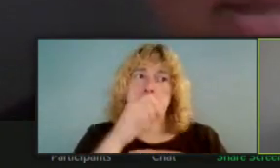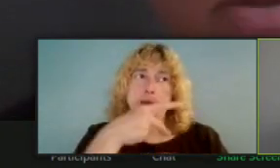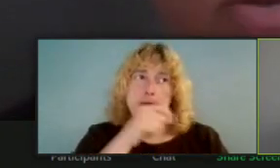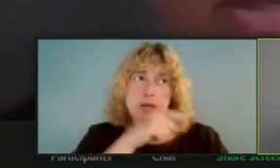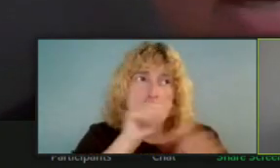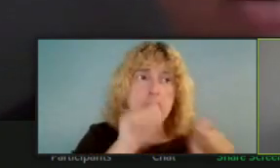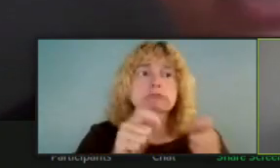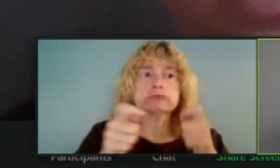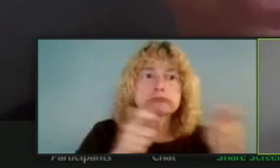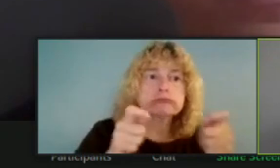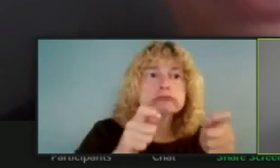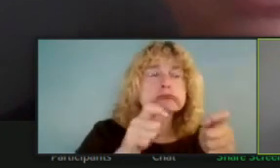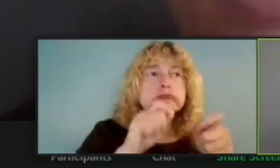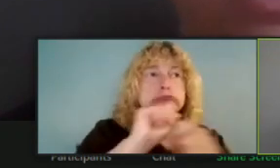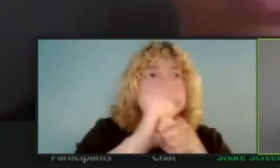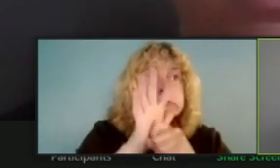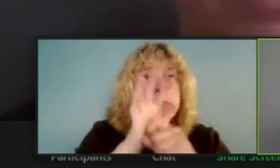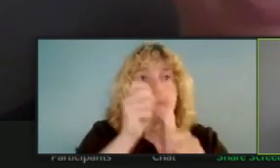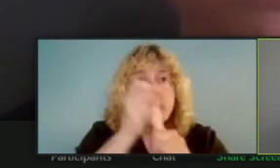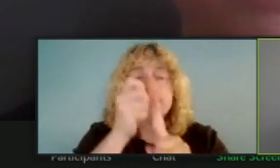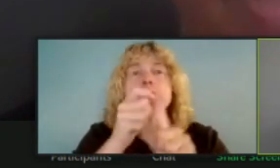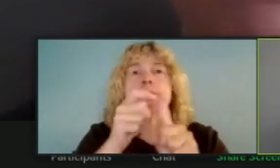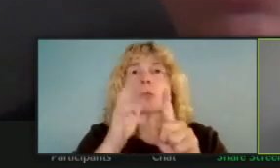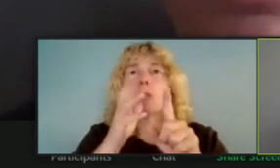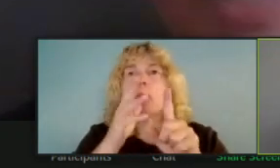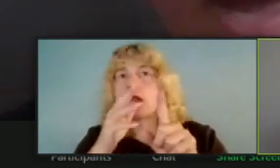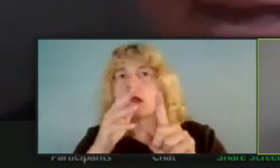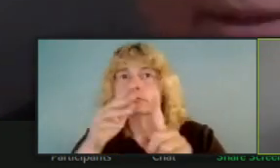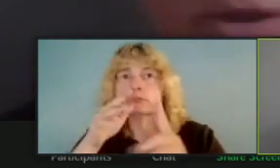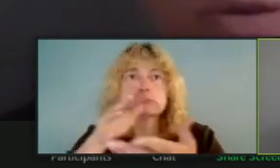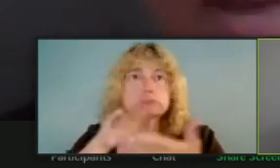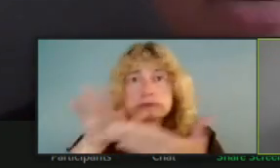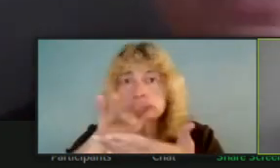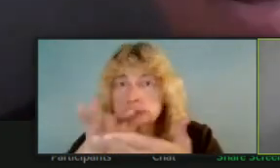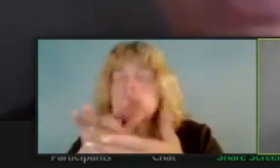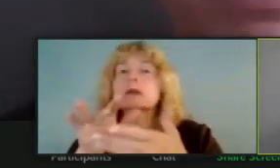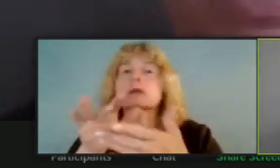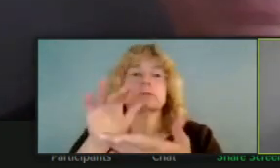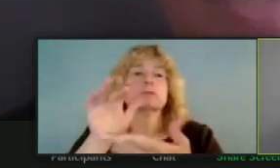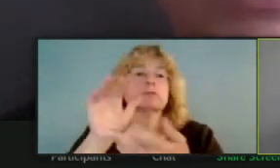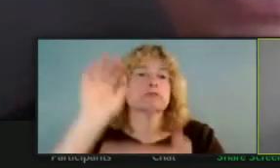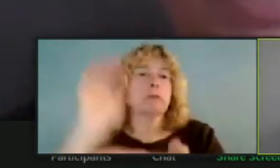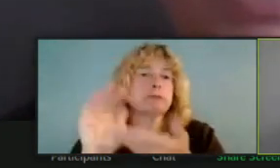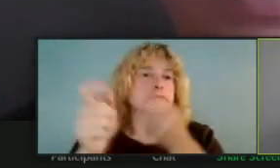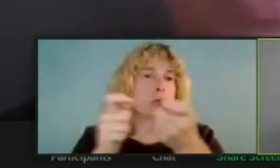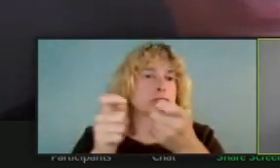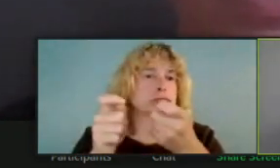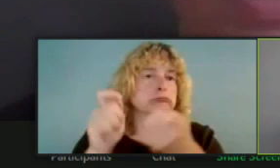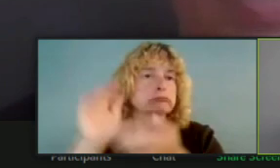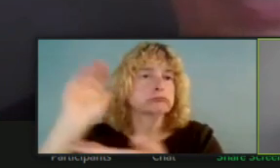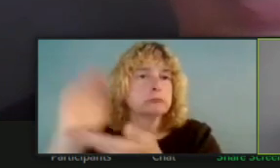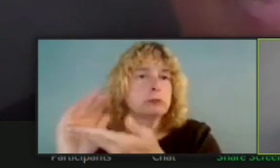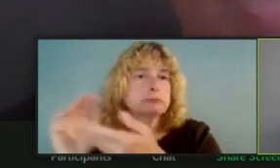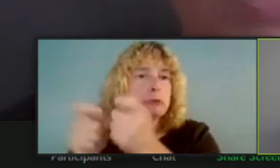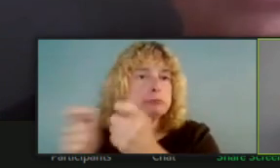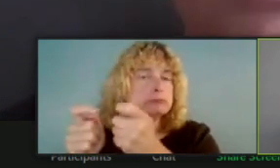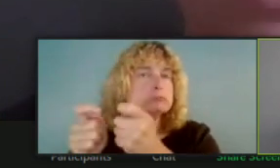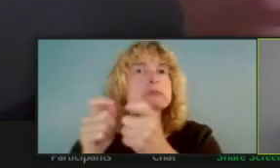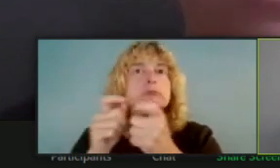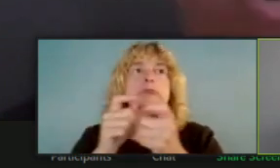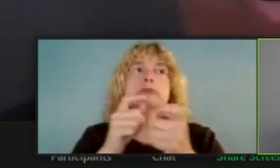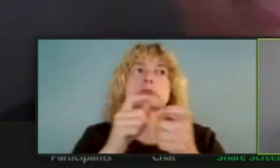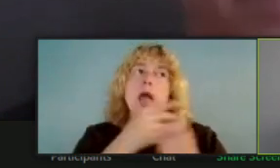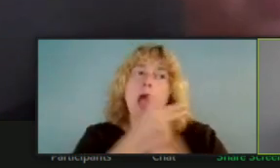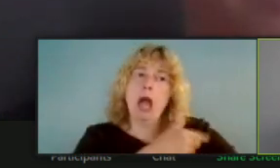fatality rates associated with COVID that are abnormally high due to lack of hospital capacity. And